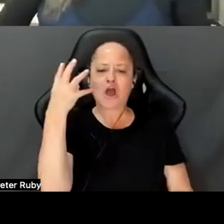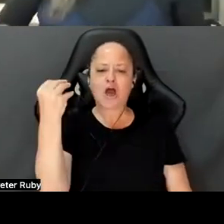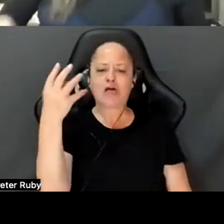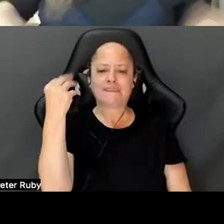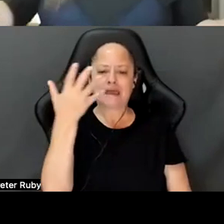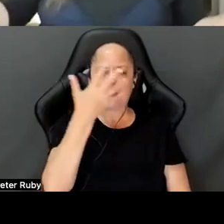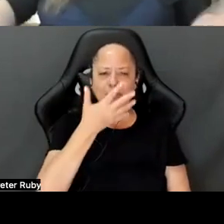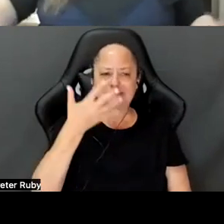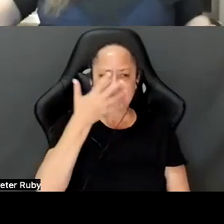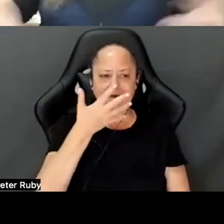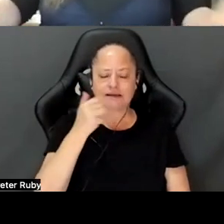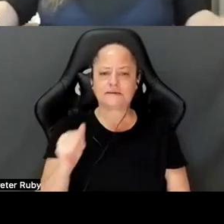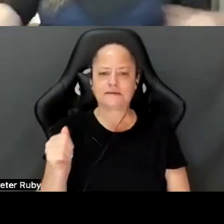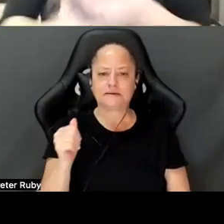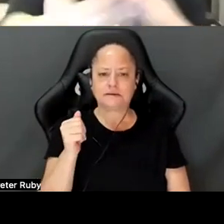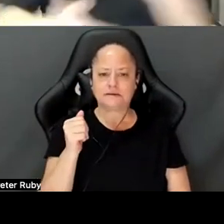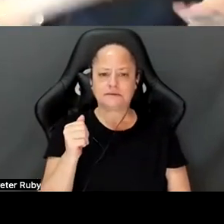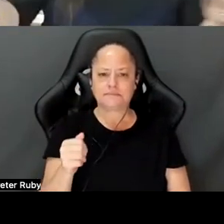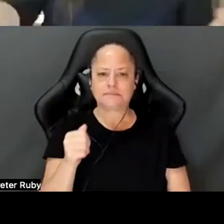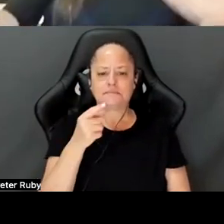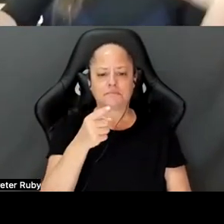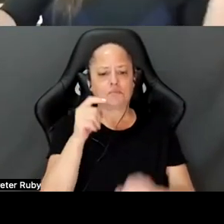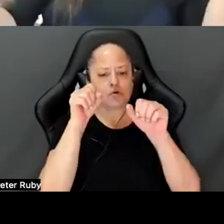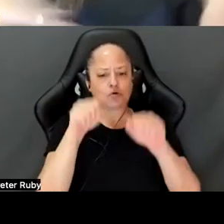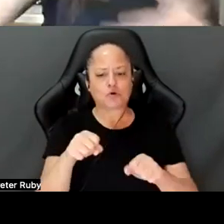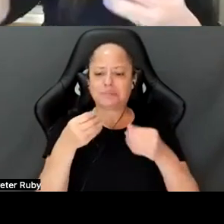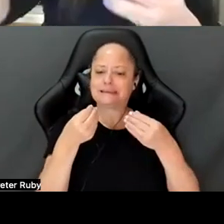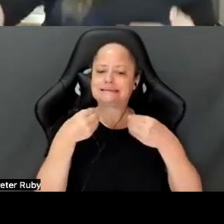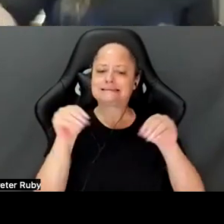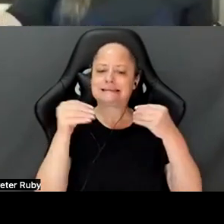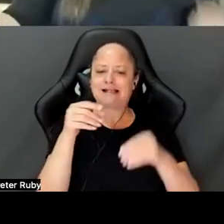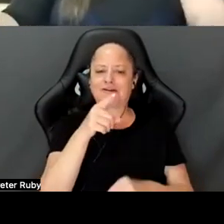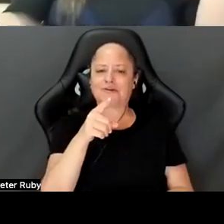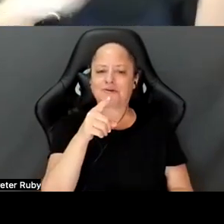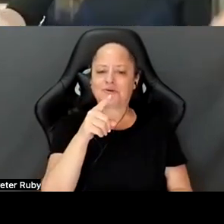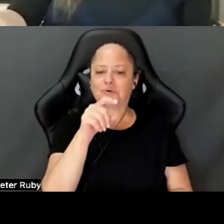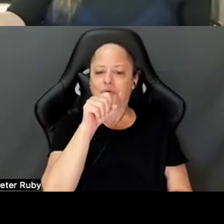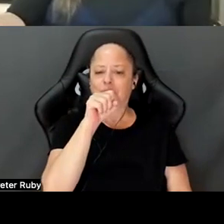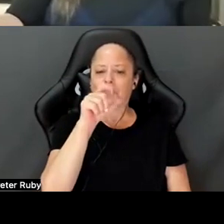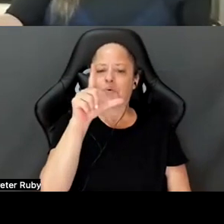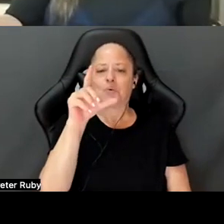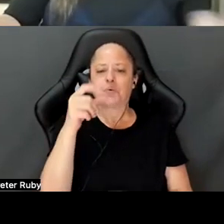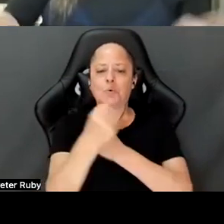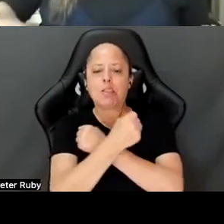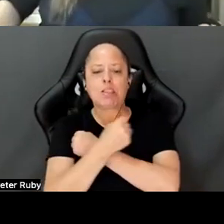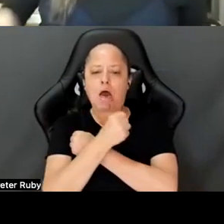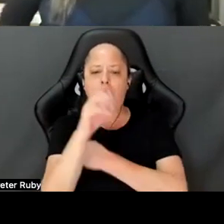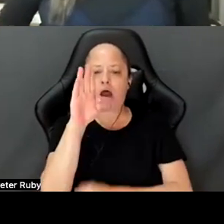think like they could be selling you like love bombing and everything in the